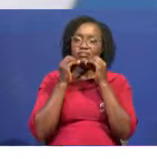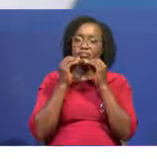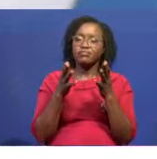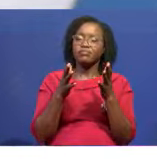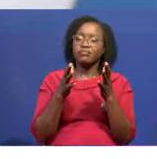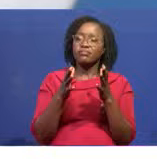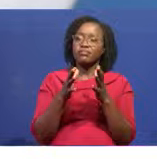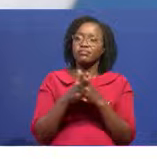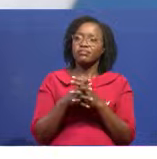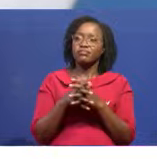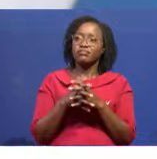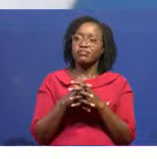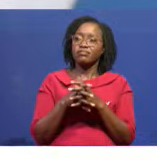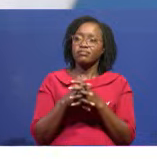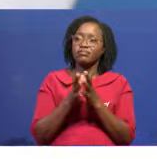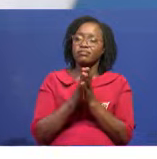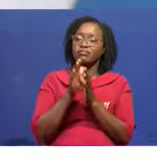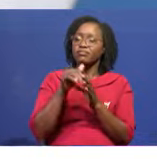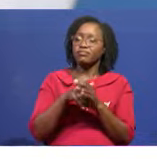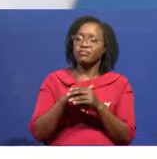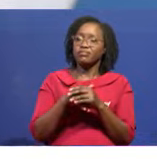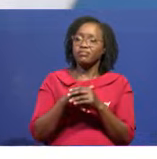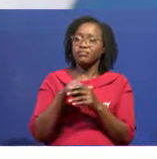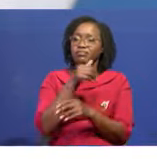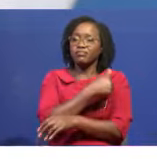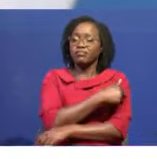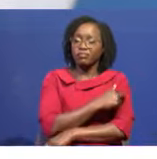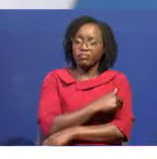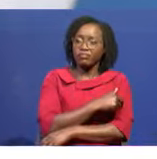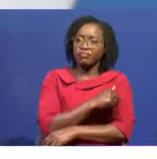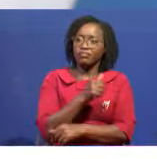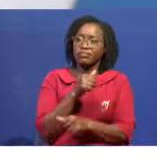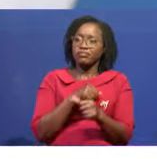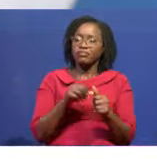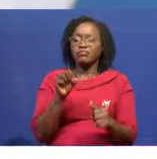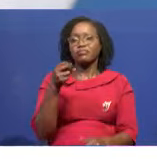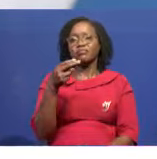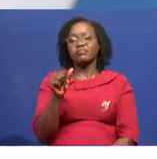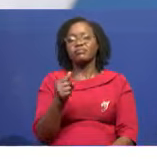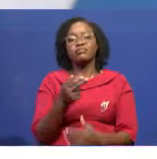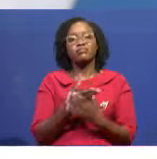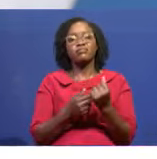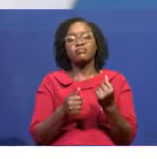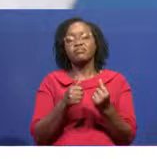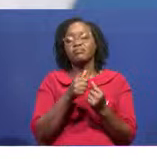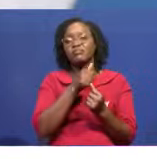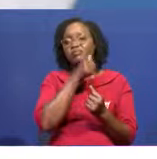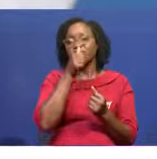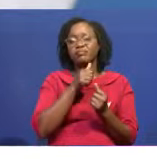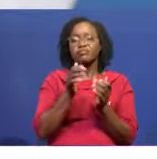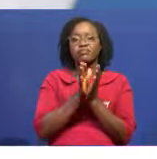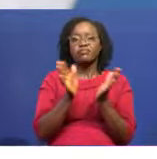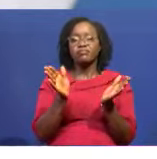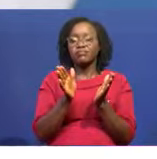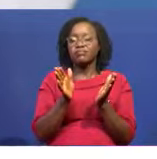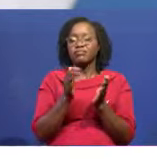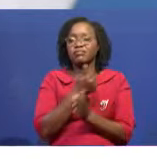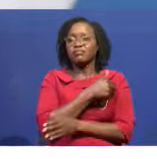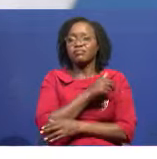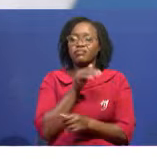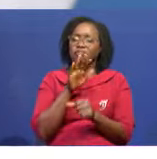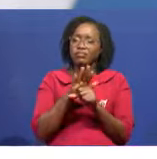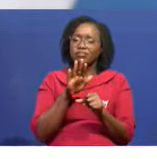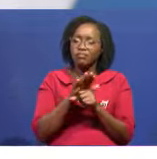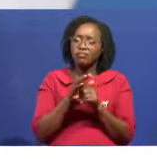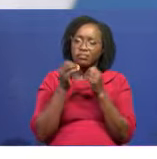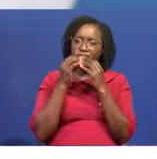information is within the hospitals about SHA. Both the private and the public hospitals have a lot of